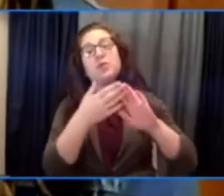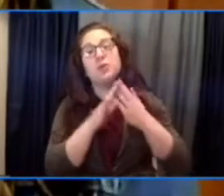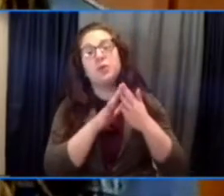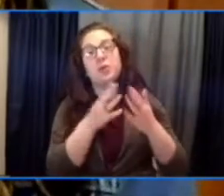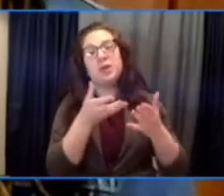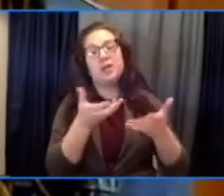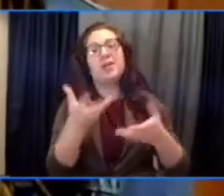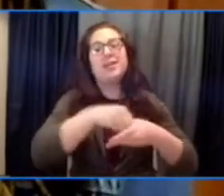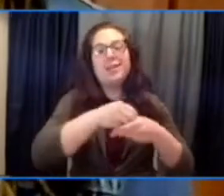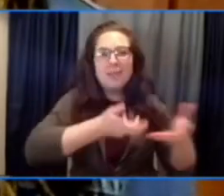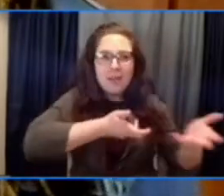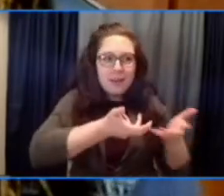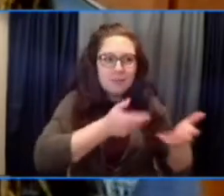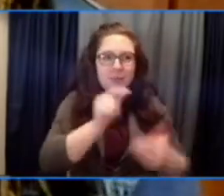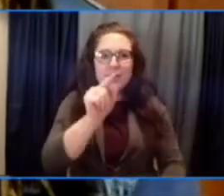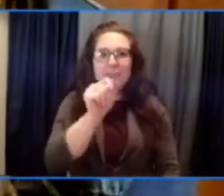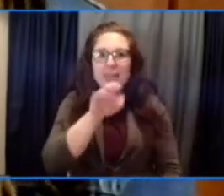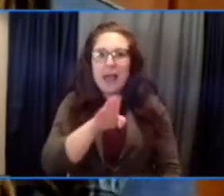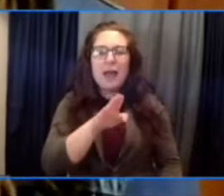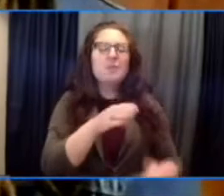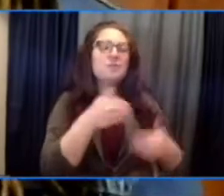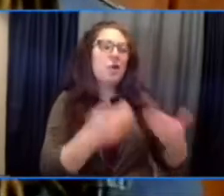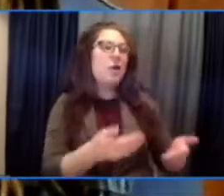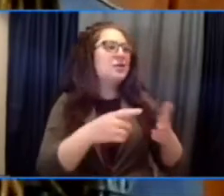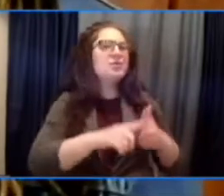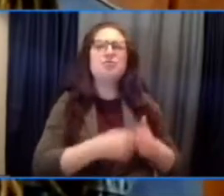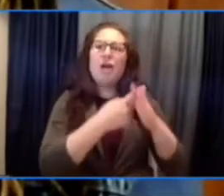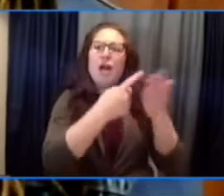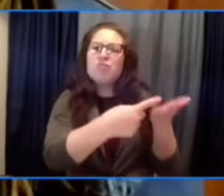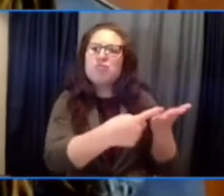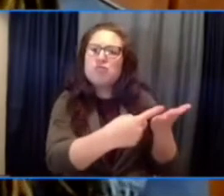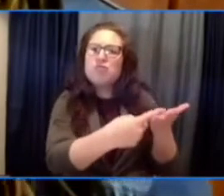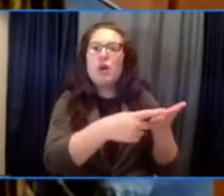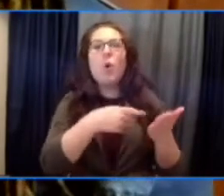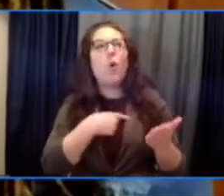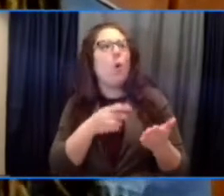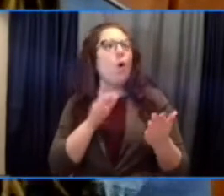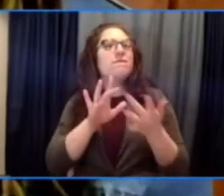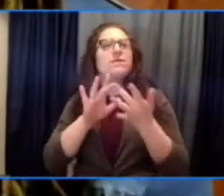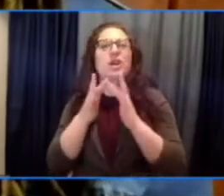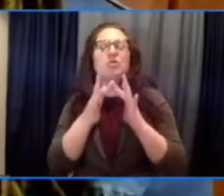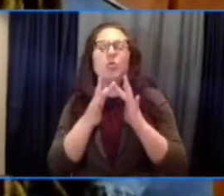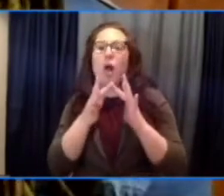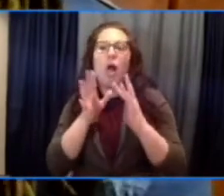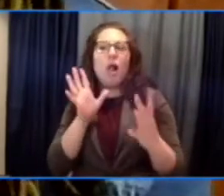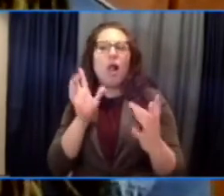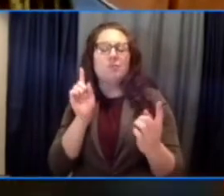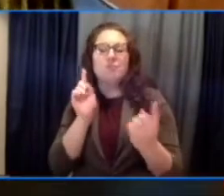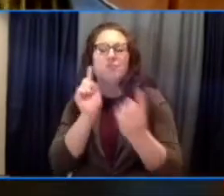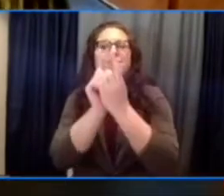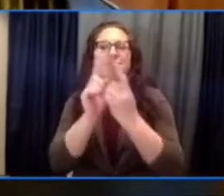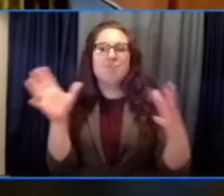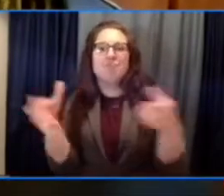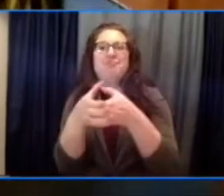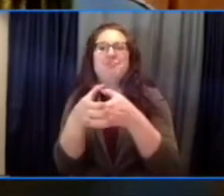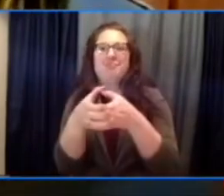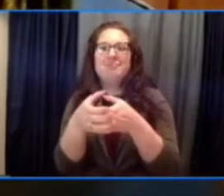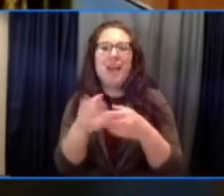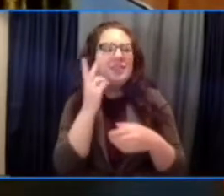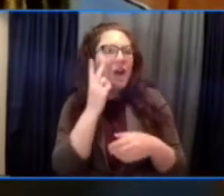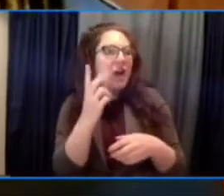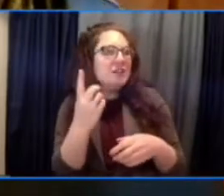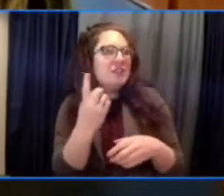you can create discussions about today's sessions or even suggest virtual meetups. I saw someone talk about karaoke, and I'm like, wait, I got to